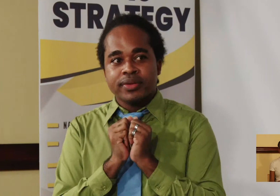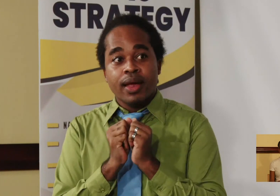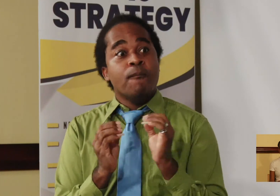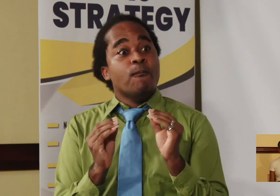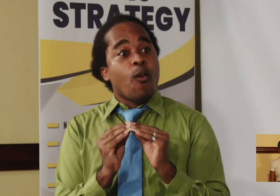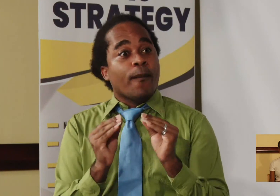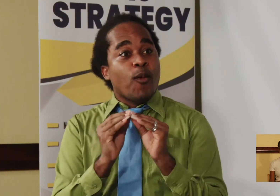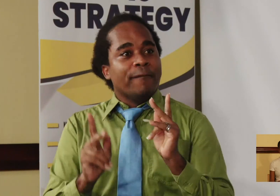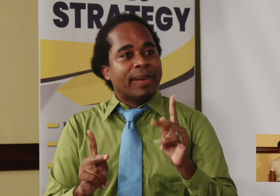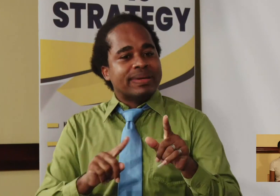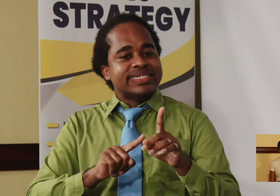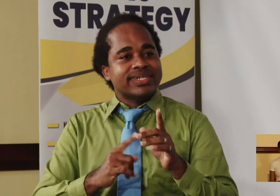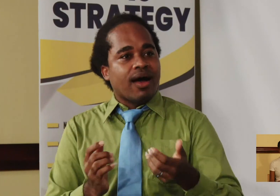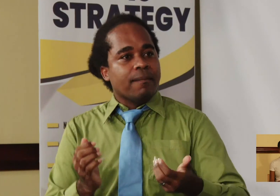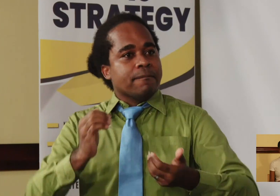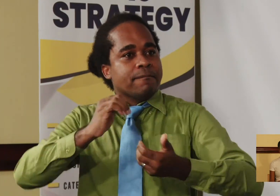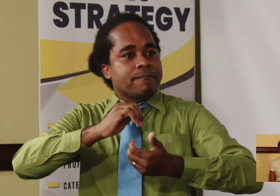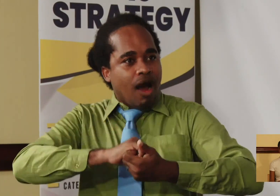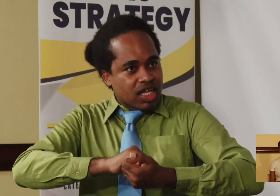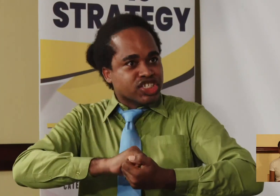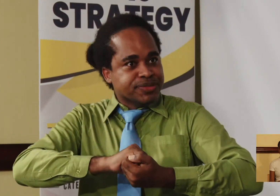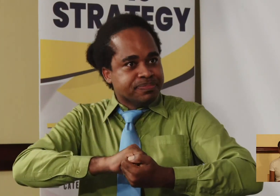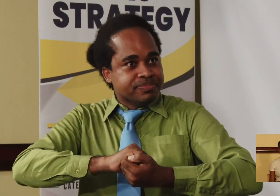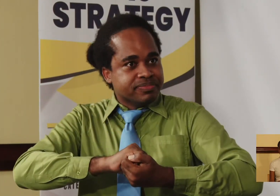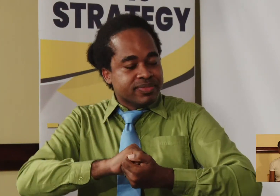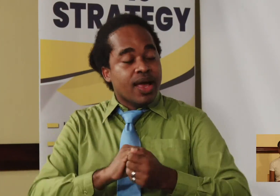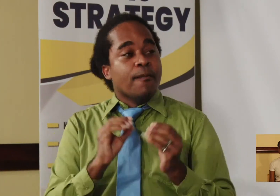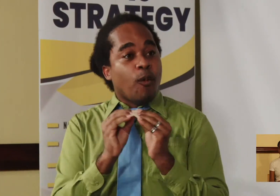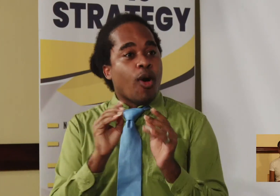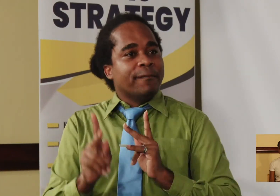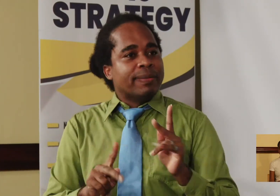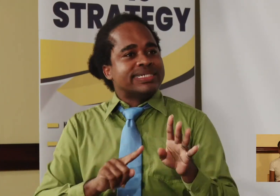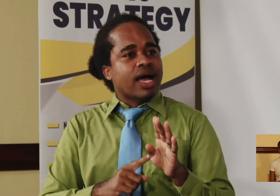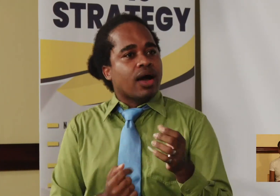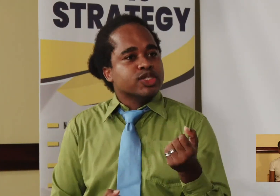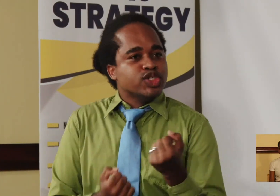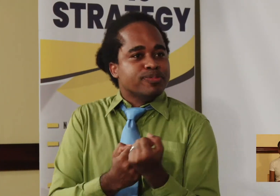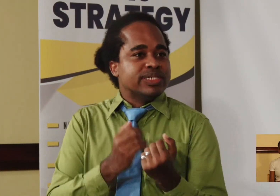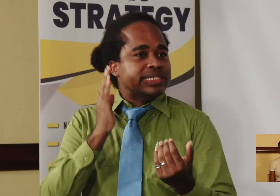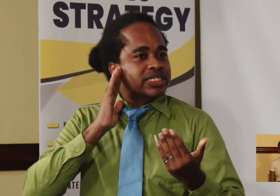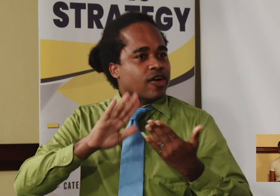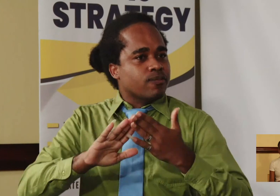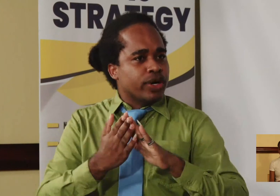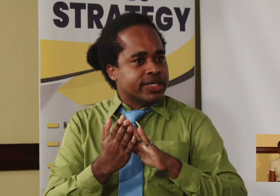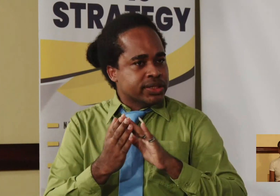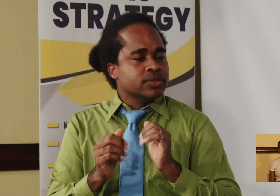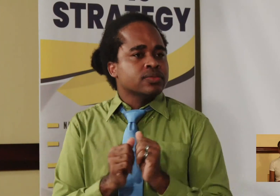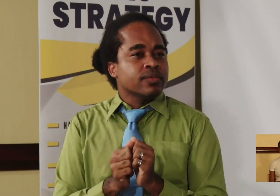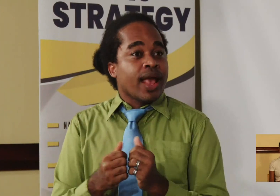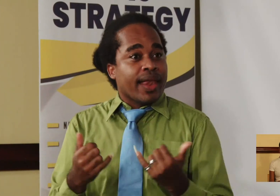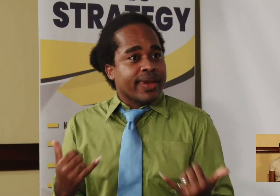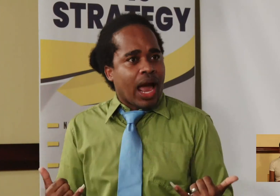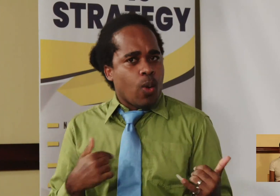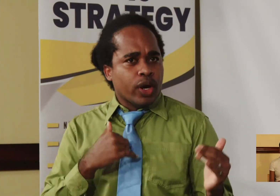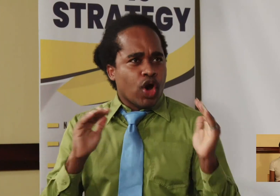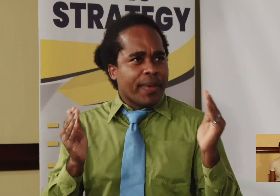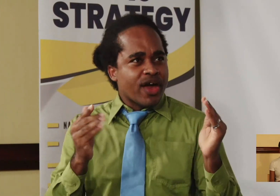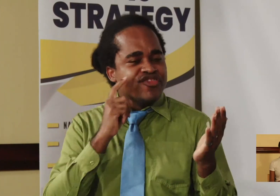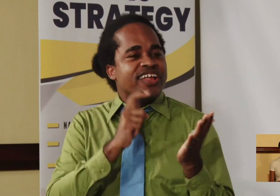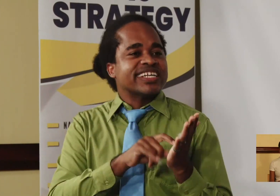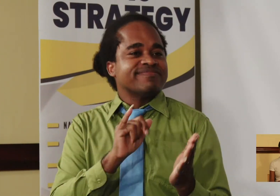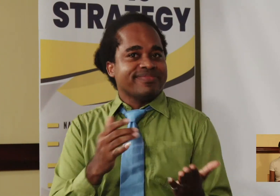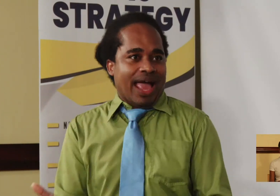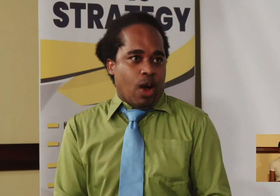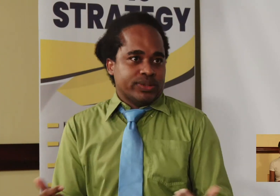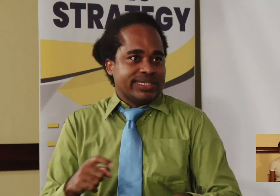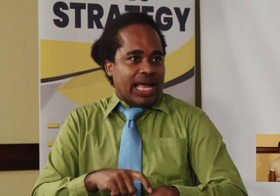deaf community, they're valuable. And now we're starting to partnership with them. And therefore we're getting more support from